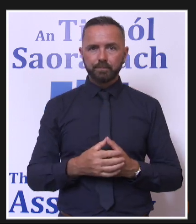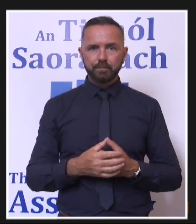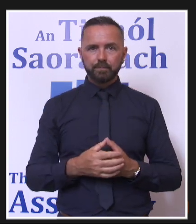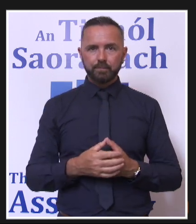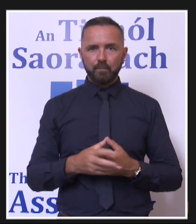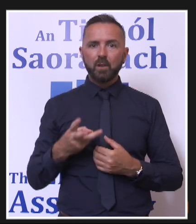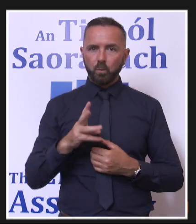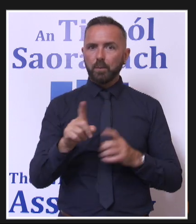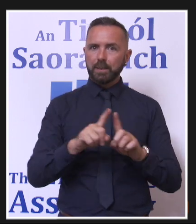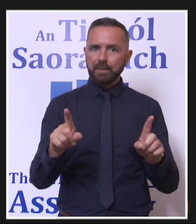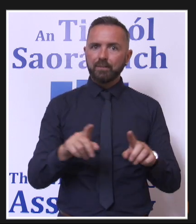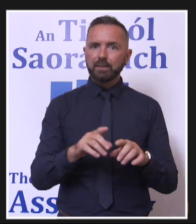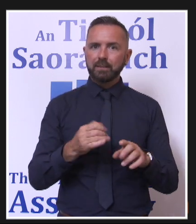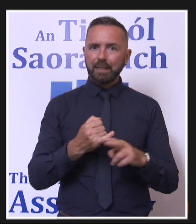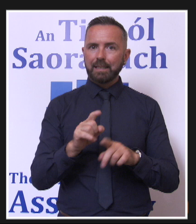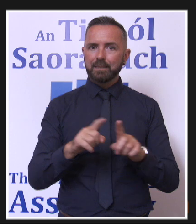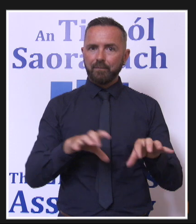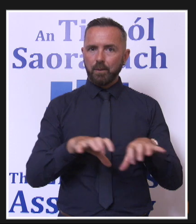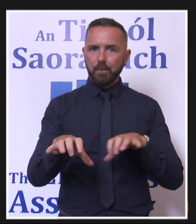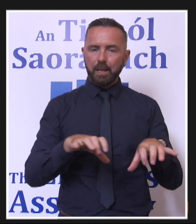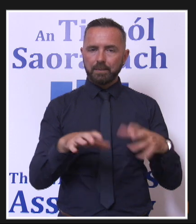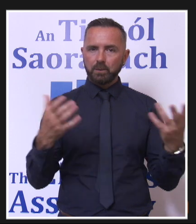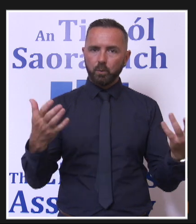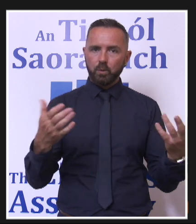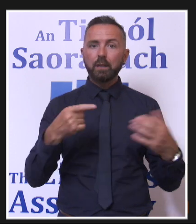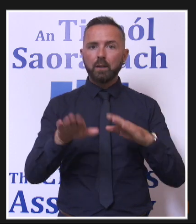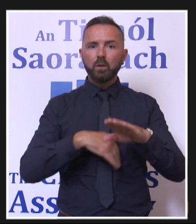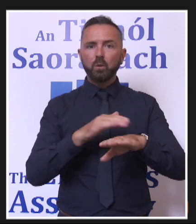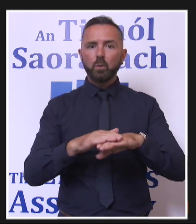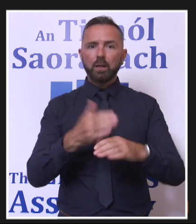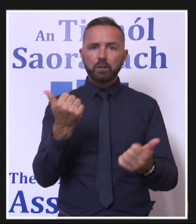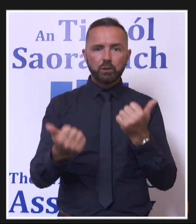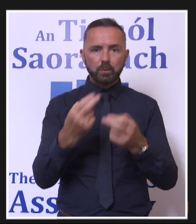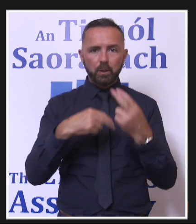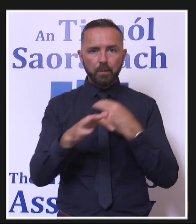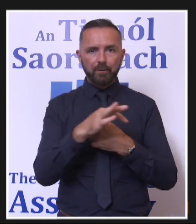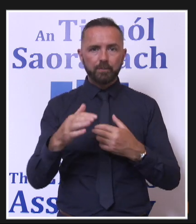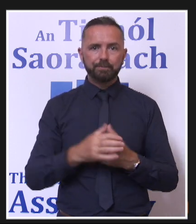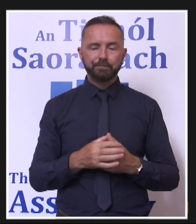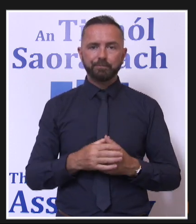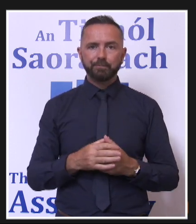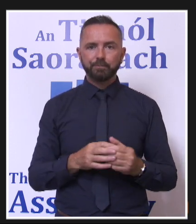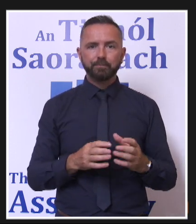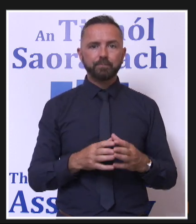It will be different in different places, and I think that's the where the judgment's got to come in. In terms of